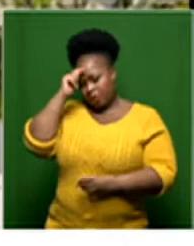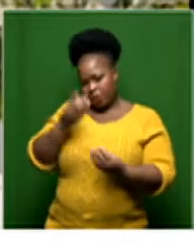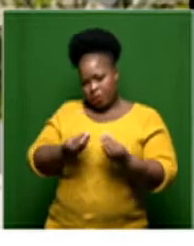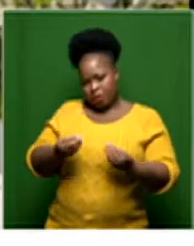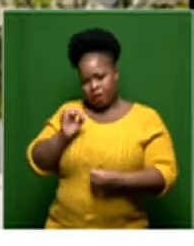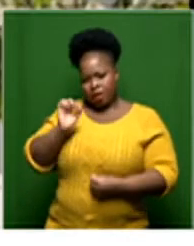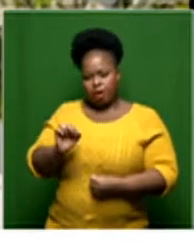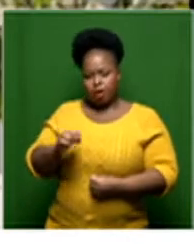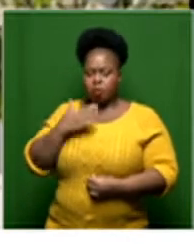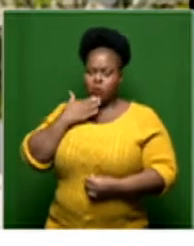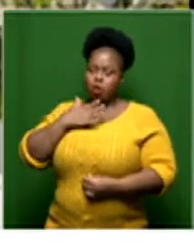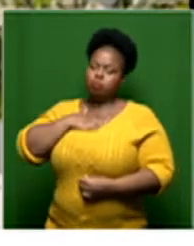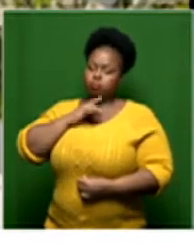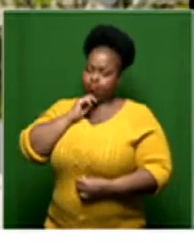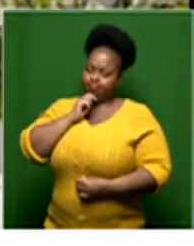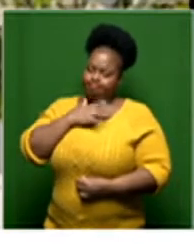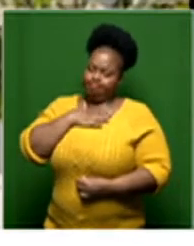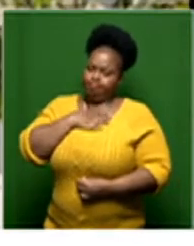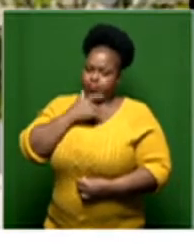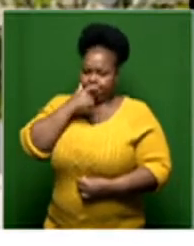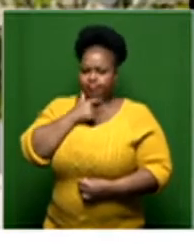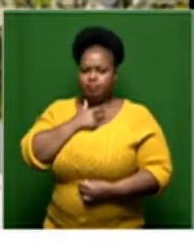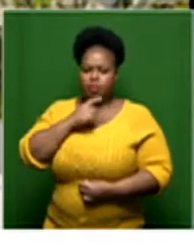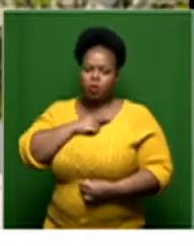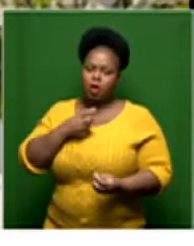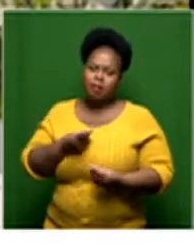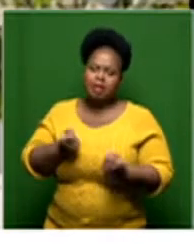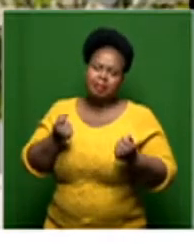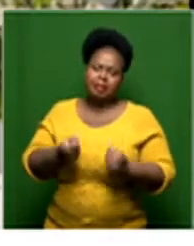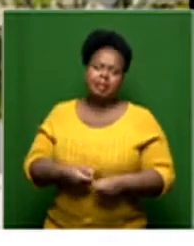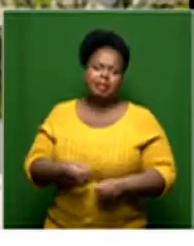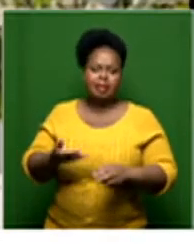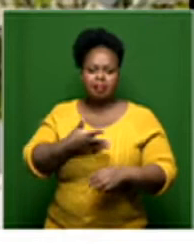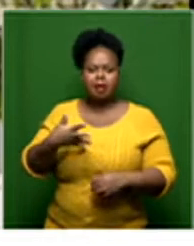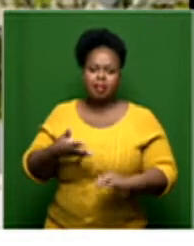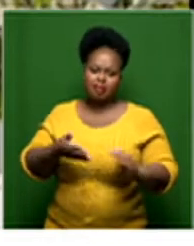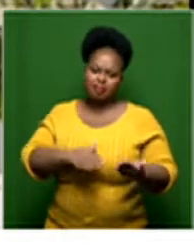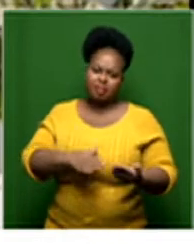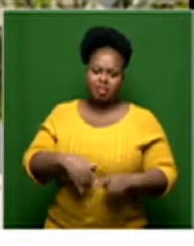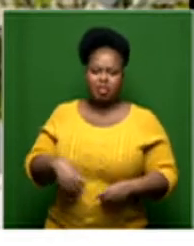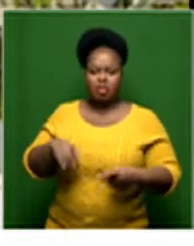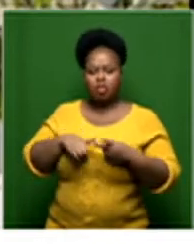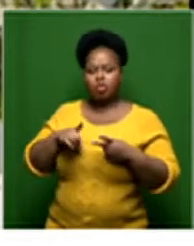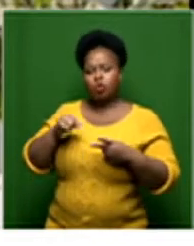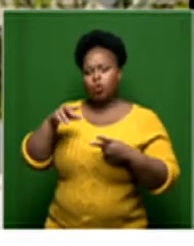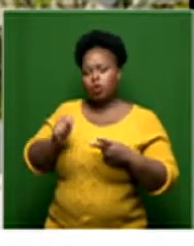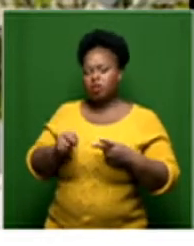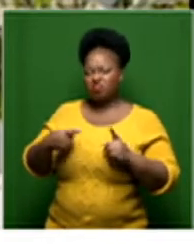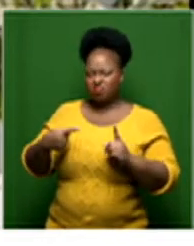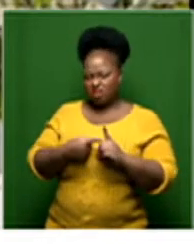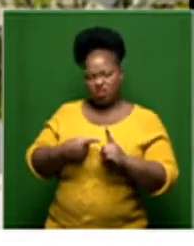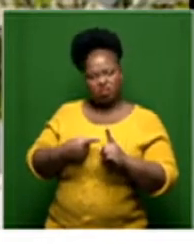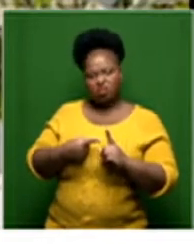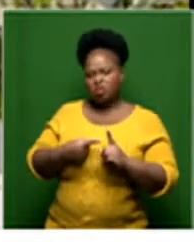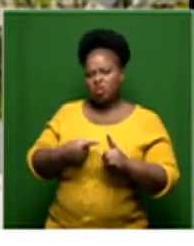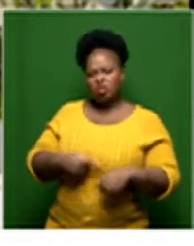are deeply devastated with a very sudden loss of their mother. And Dawn was a kind of person who was